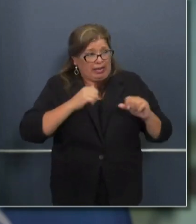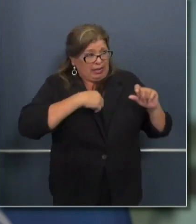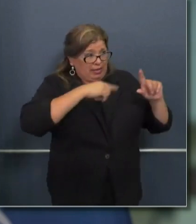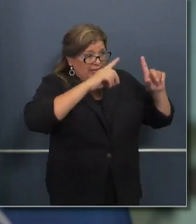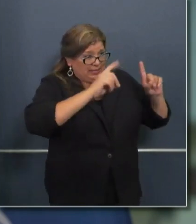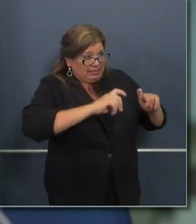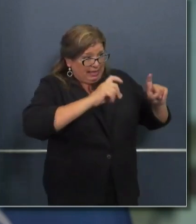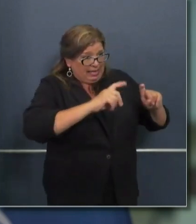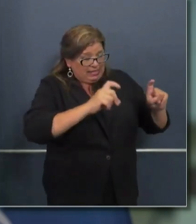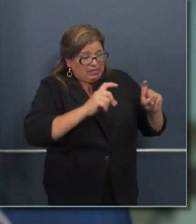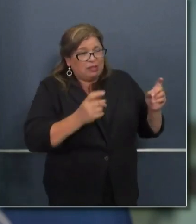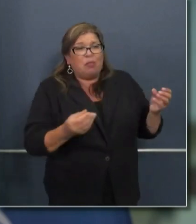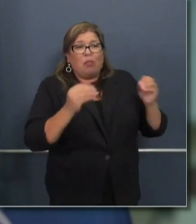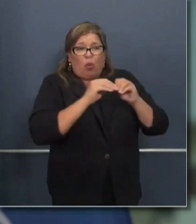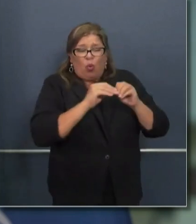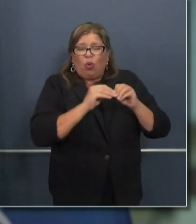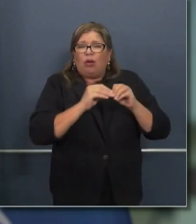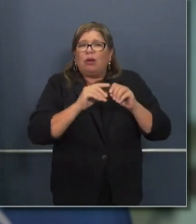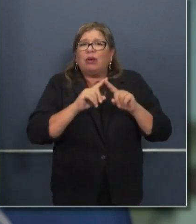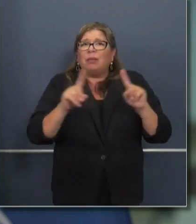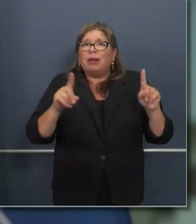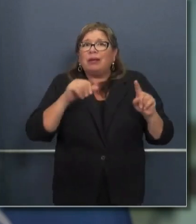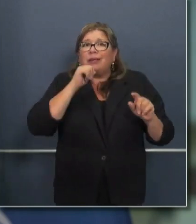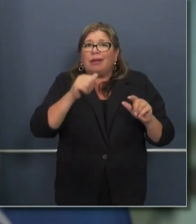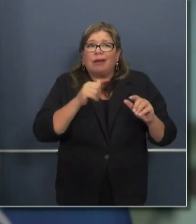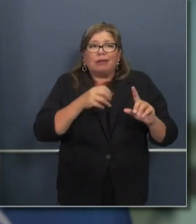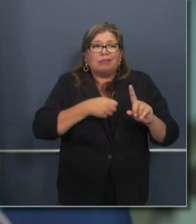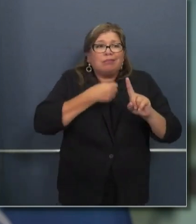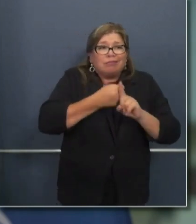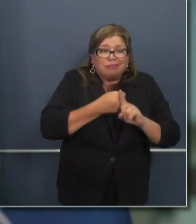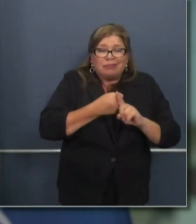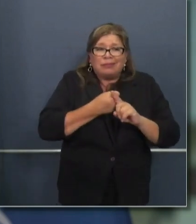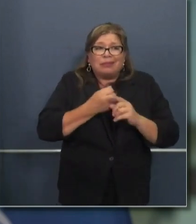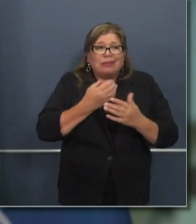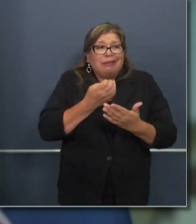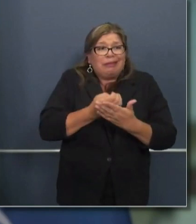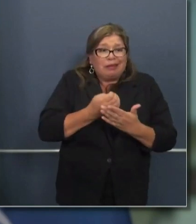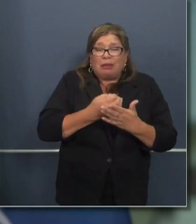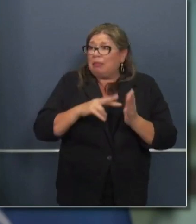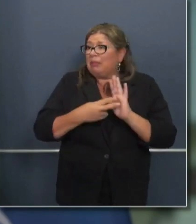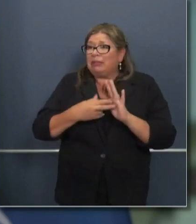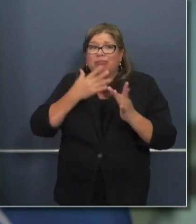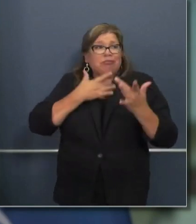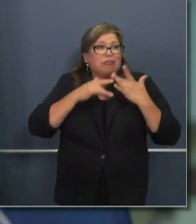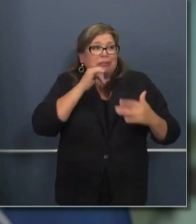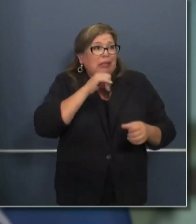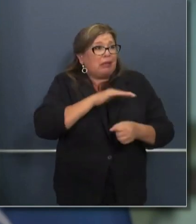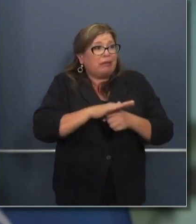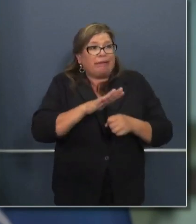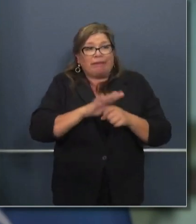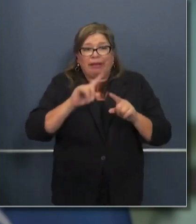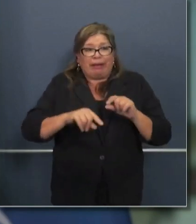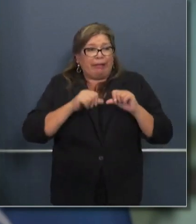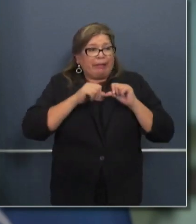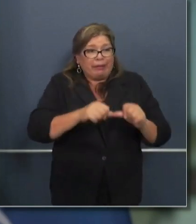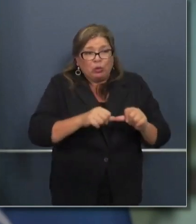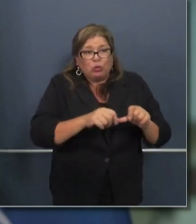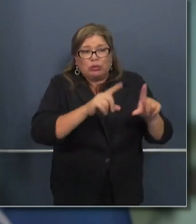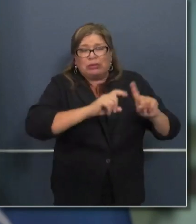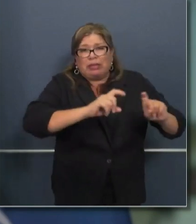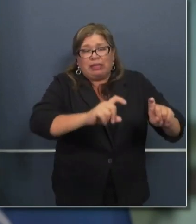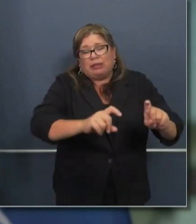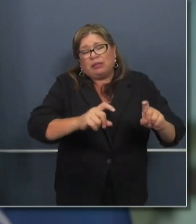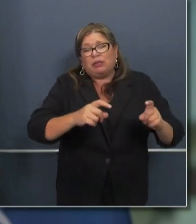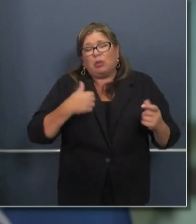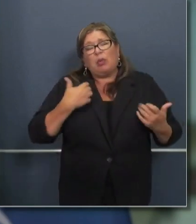testing at the state level and not put us in a position where we don't have the resources to continue to advance the testing at the